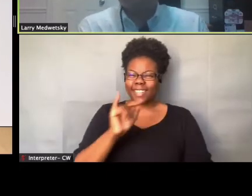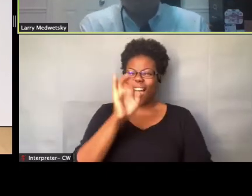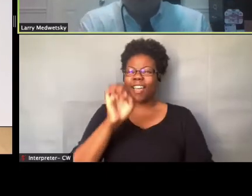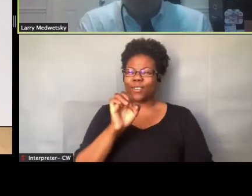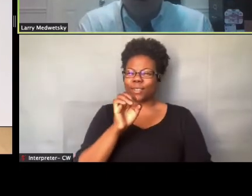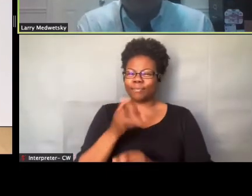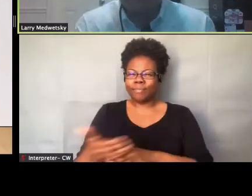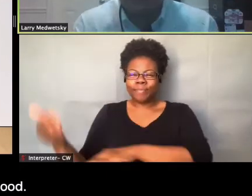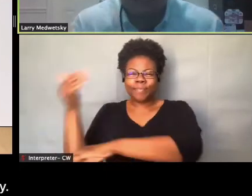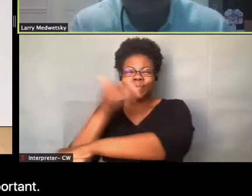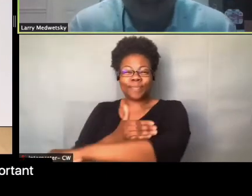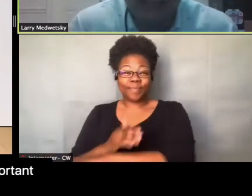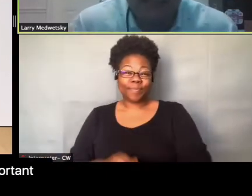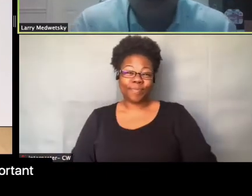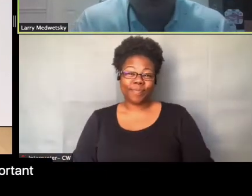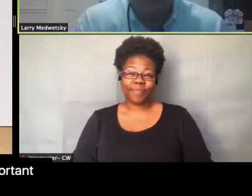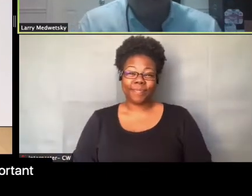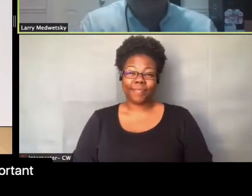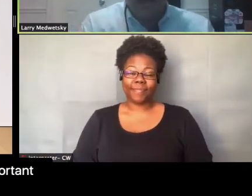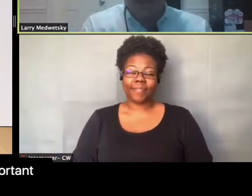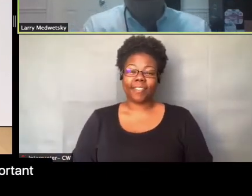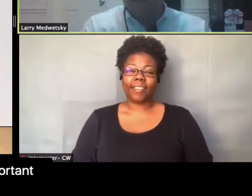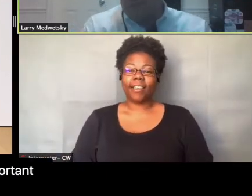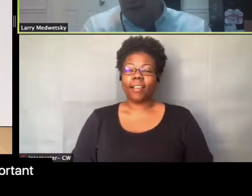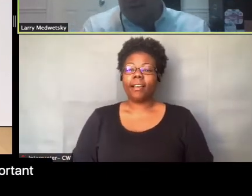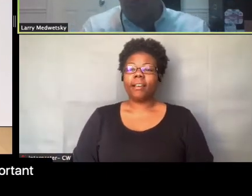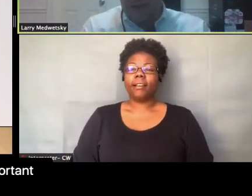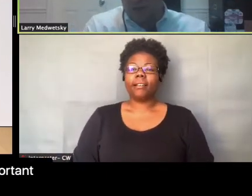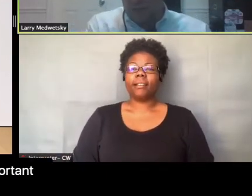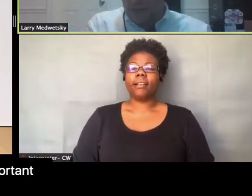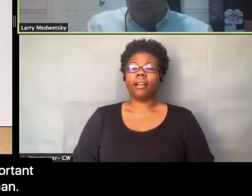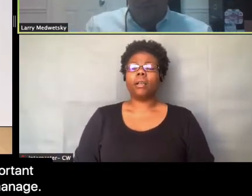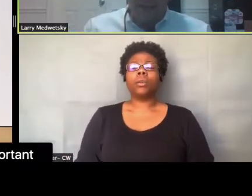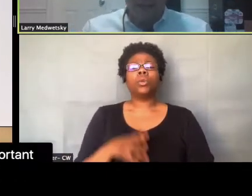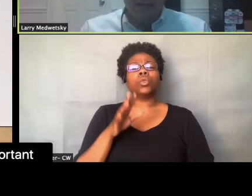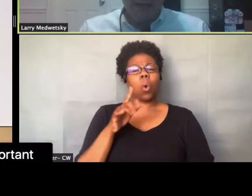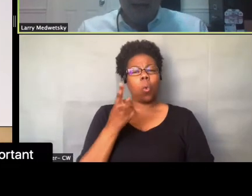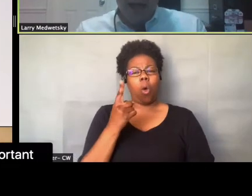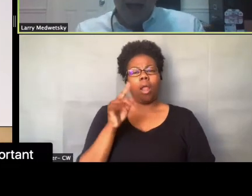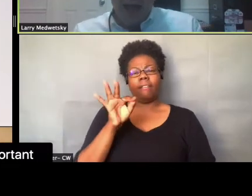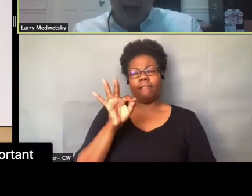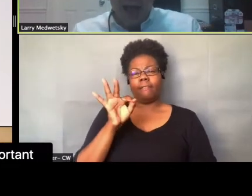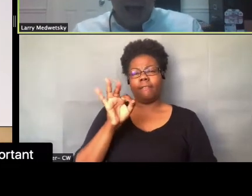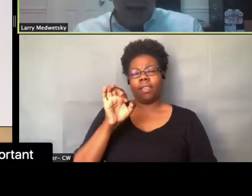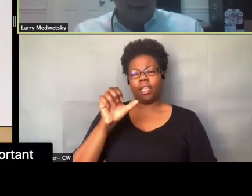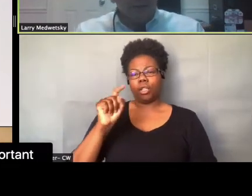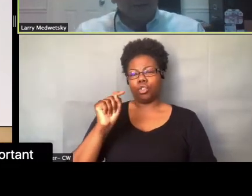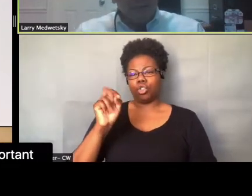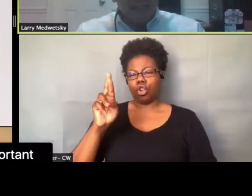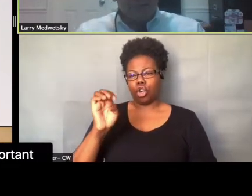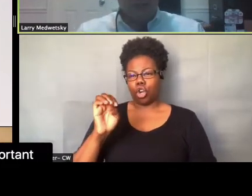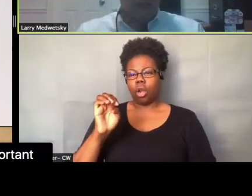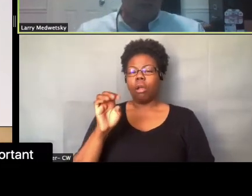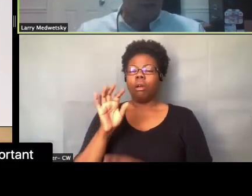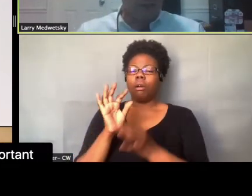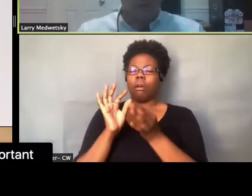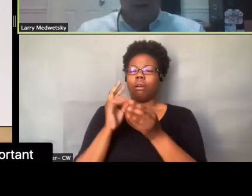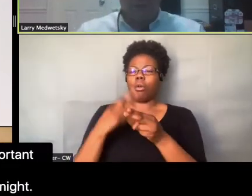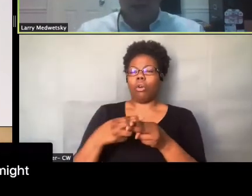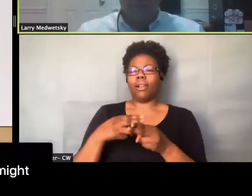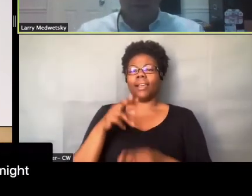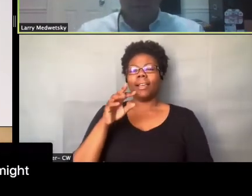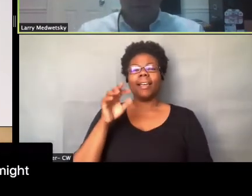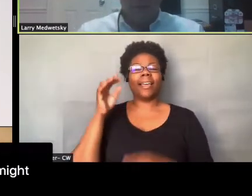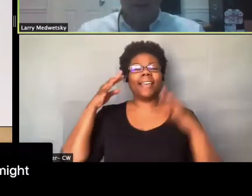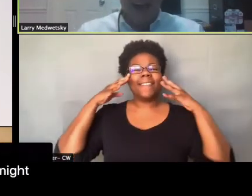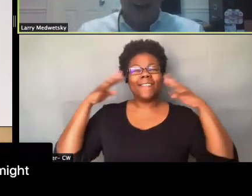that was very important that advanced is called hearing aid feedback management. And some of these features you might wonder what I'm